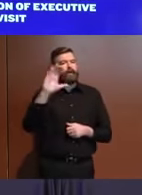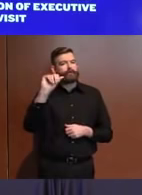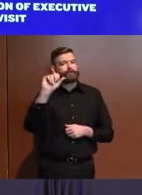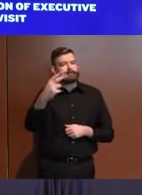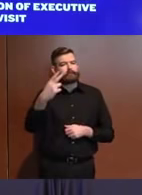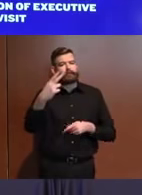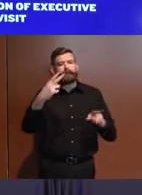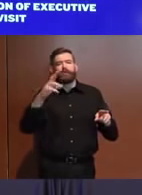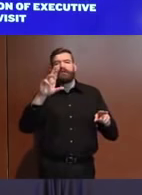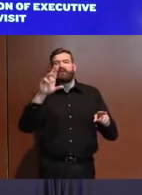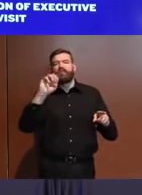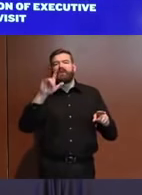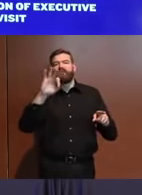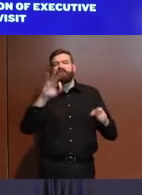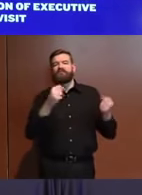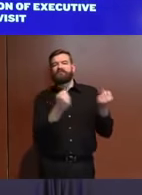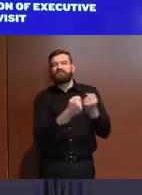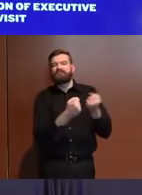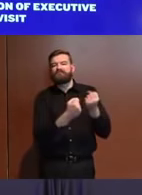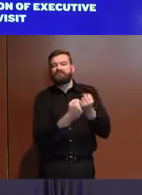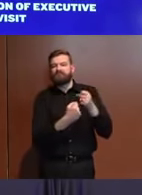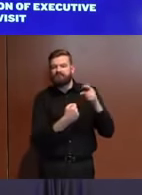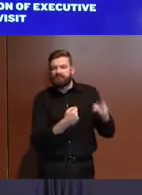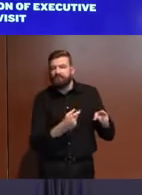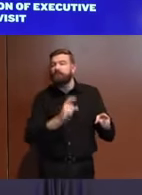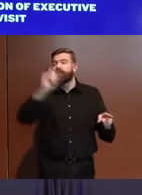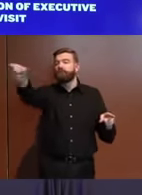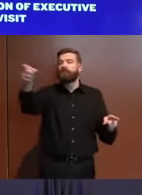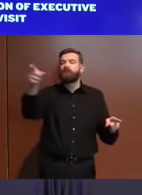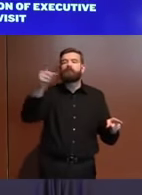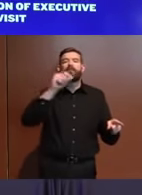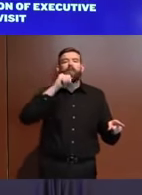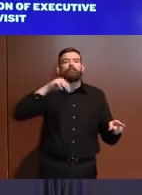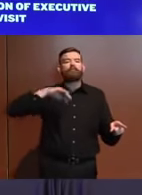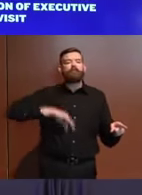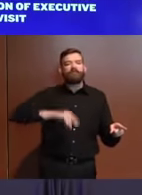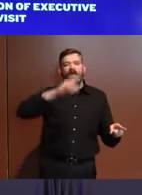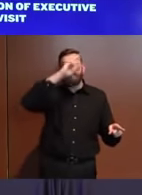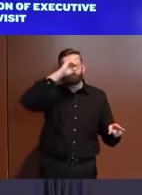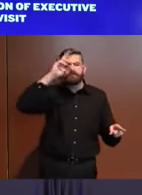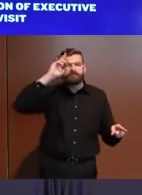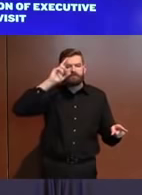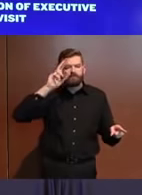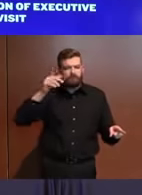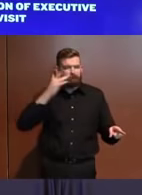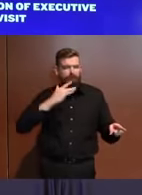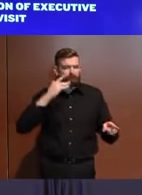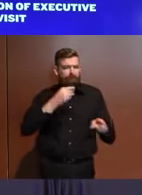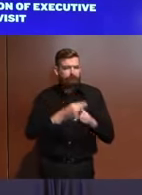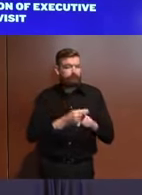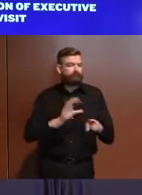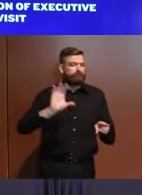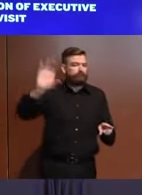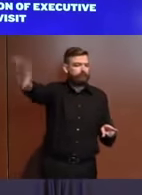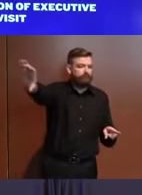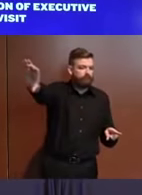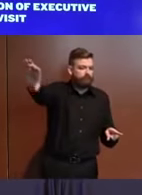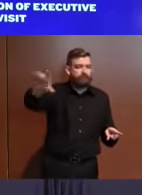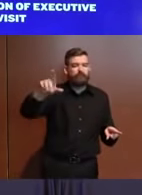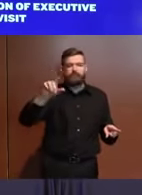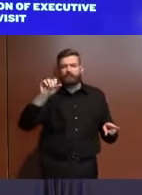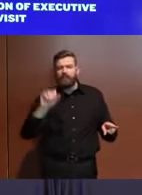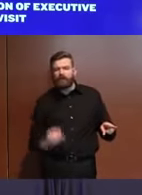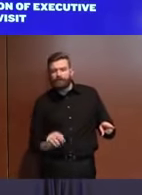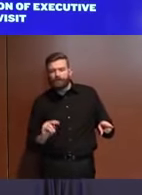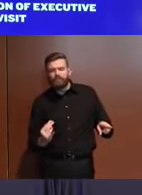nonprofit hospitals who need the financial support now more than ever. I want to thank Mike and the South Jersey colleagues.